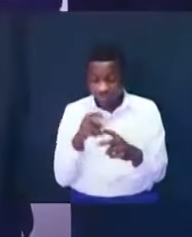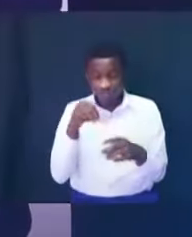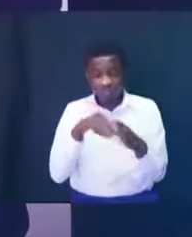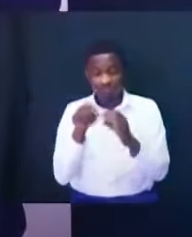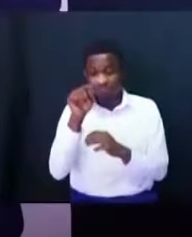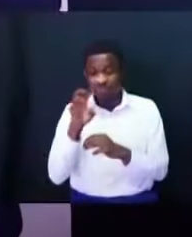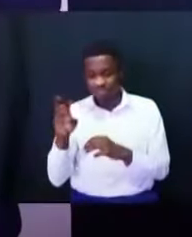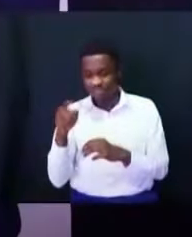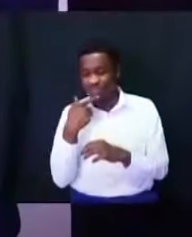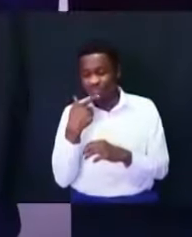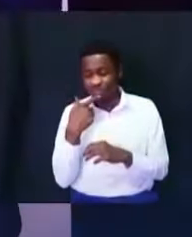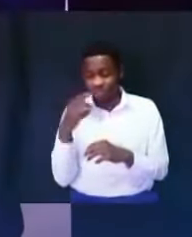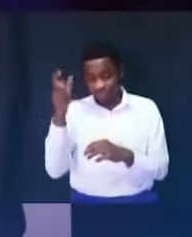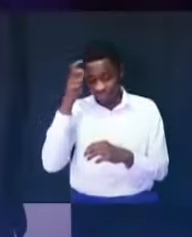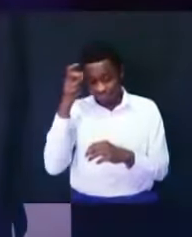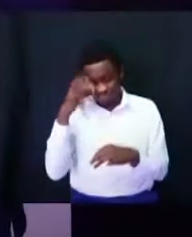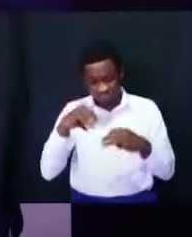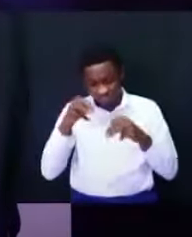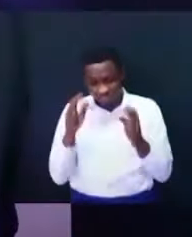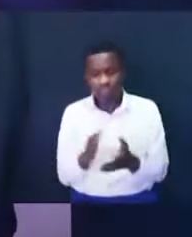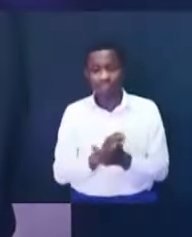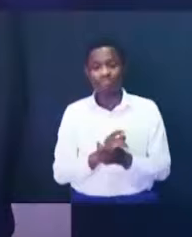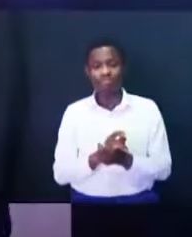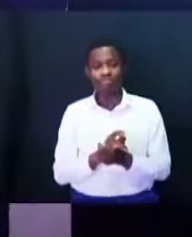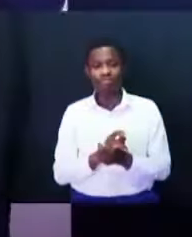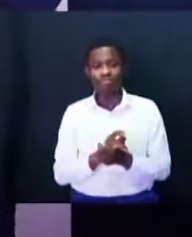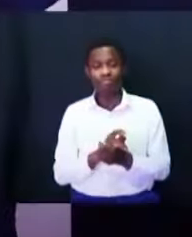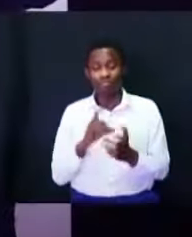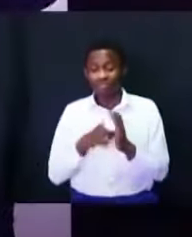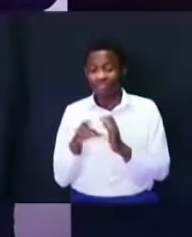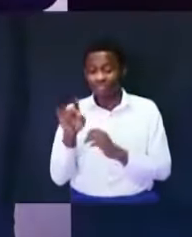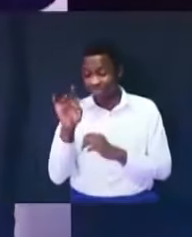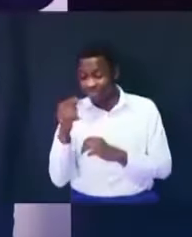Trader and verse 18 is saying that he's a dishonest